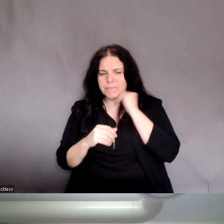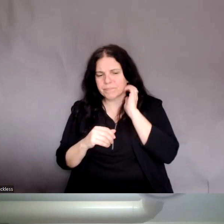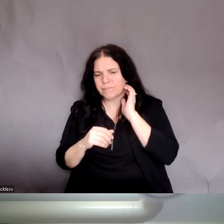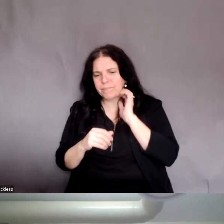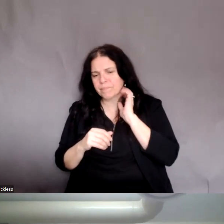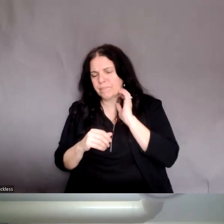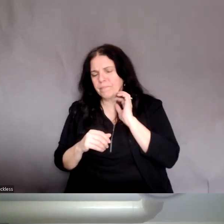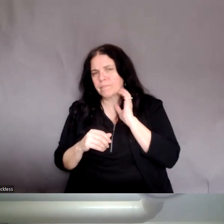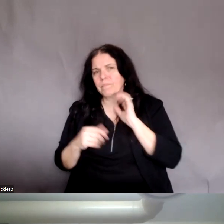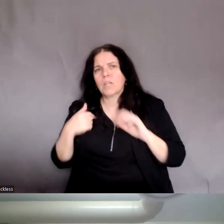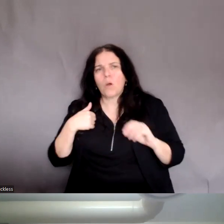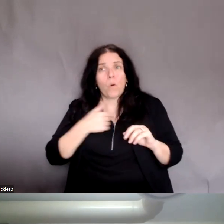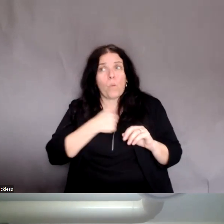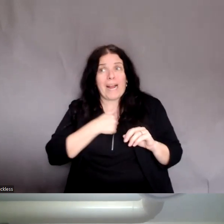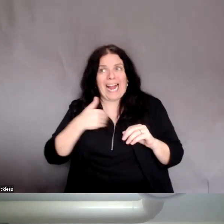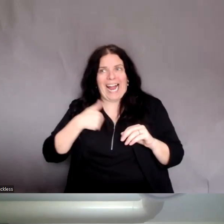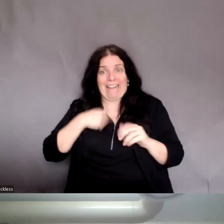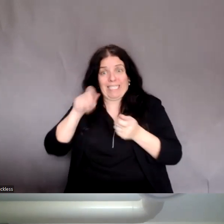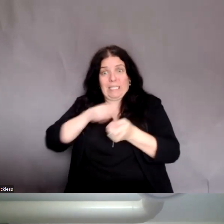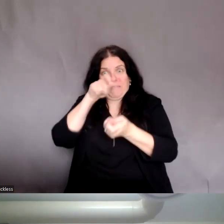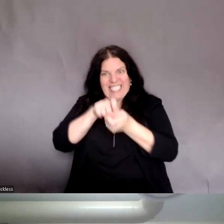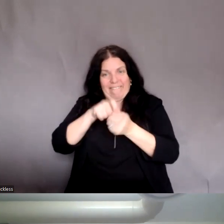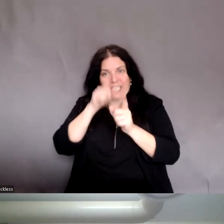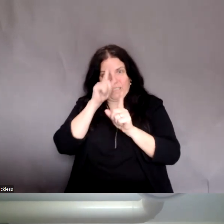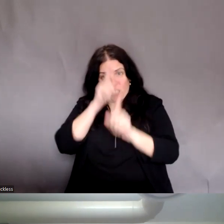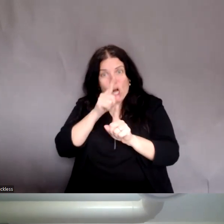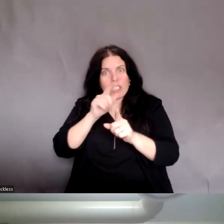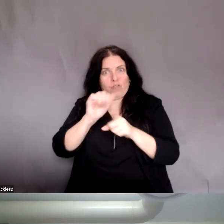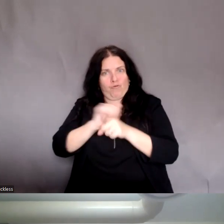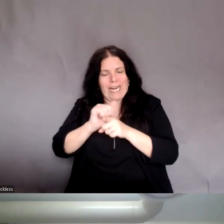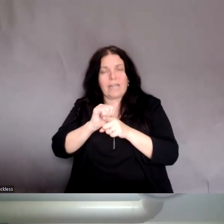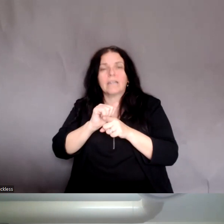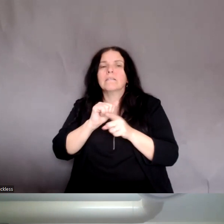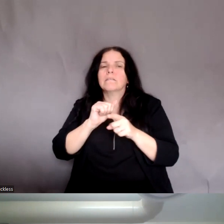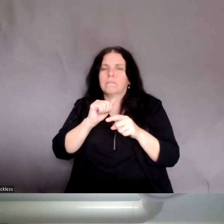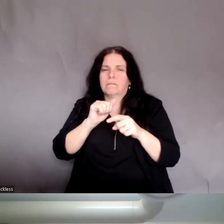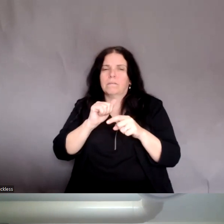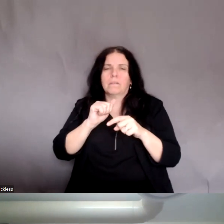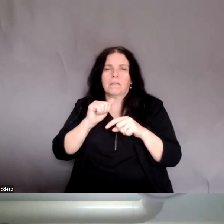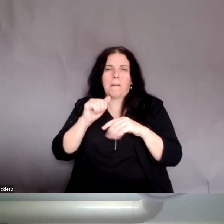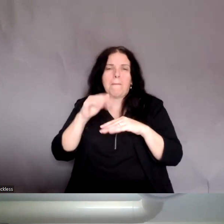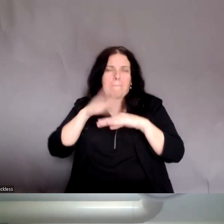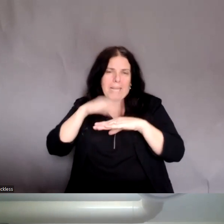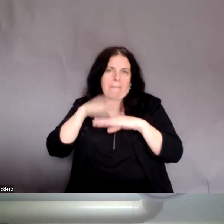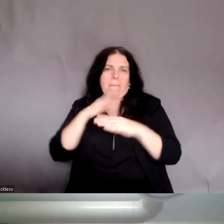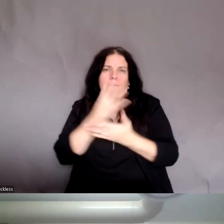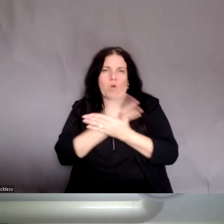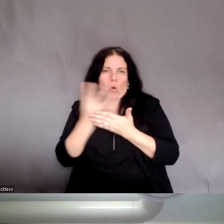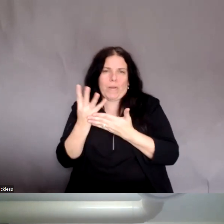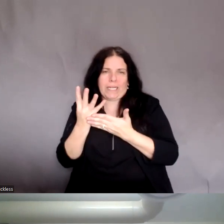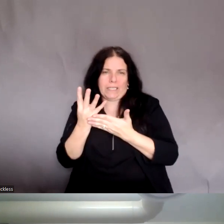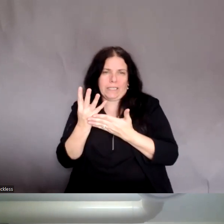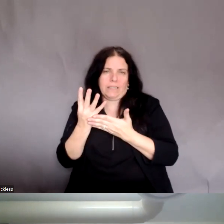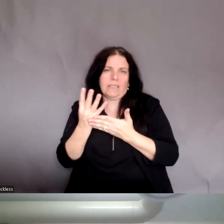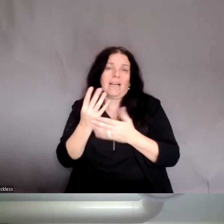less than 4 weeks long. And they're here 4 to 5 days a week, like an hour and a half, 2 hours, something